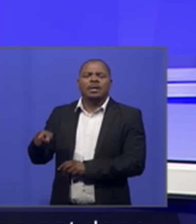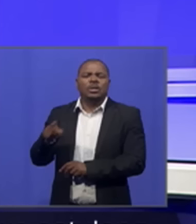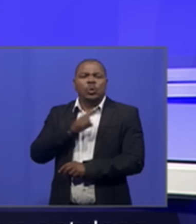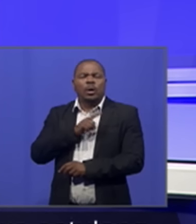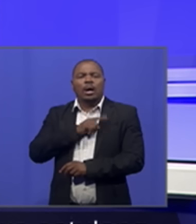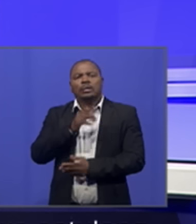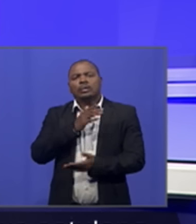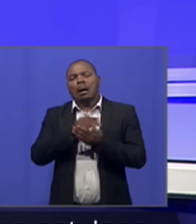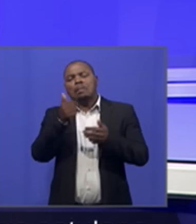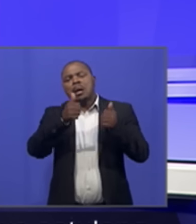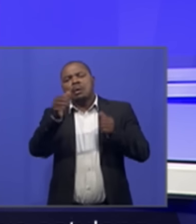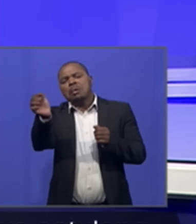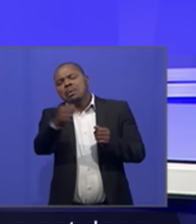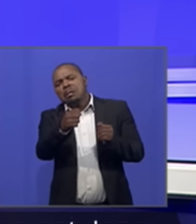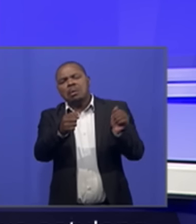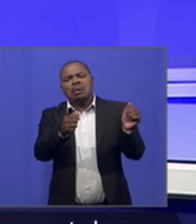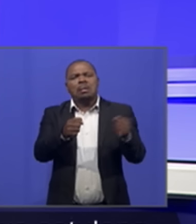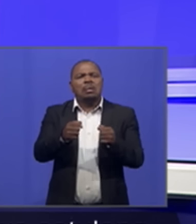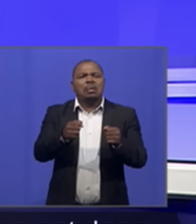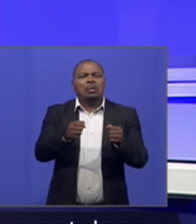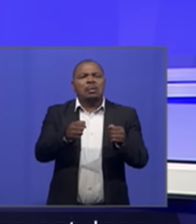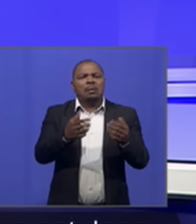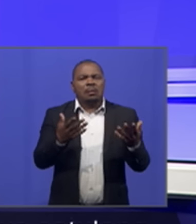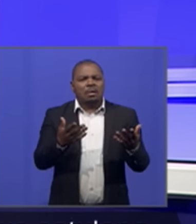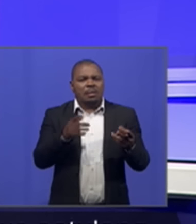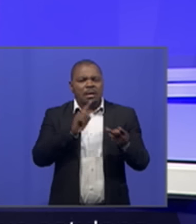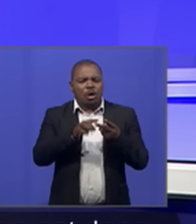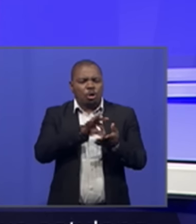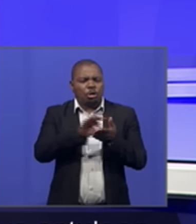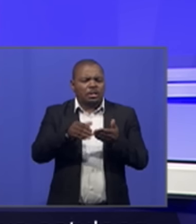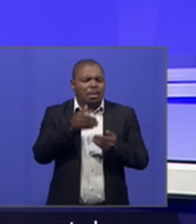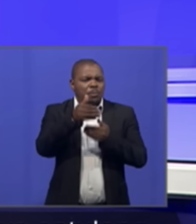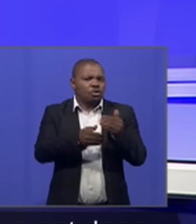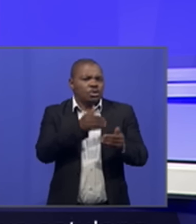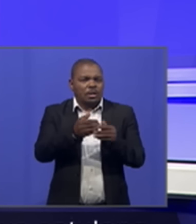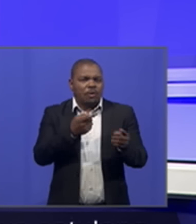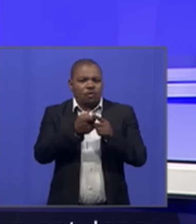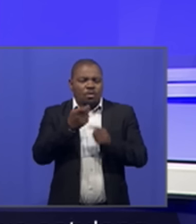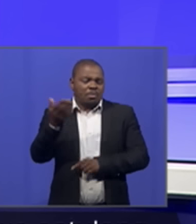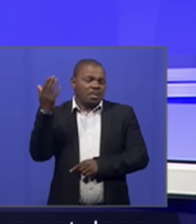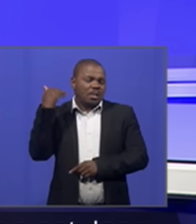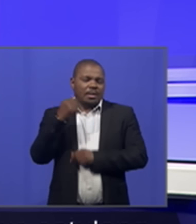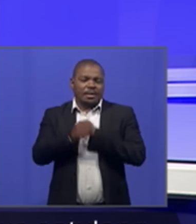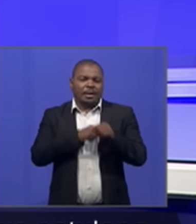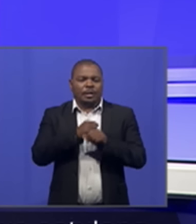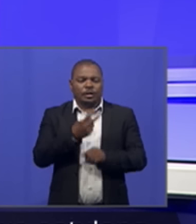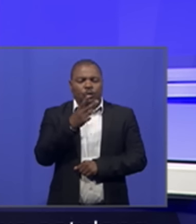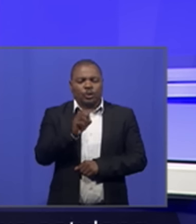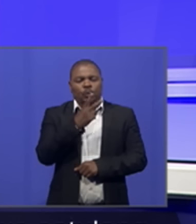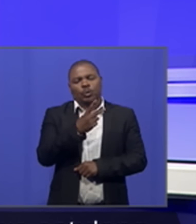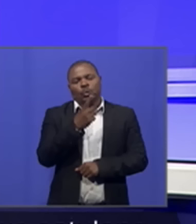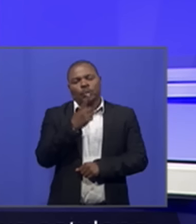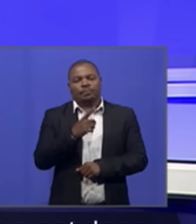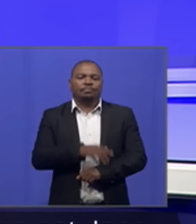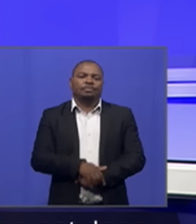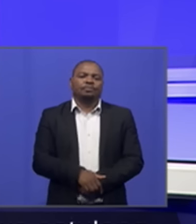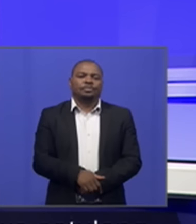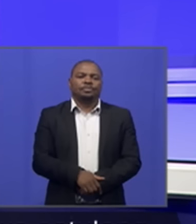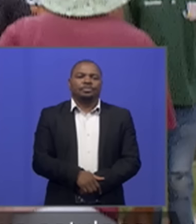ga bahlankedi go fiwa ga dithendara go tloga mengwageng wa